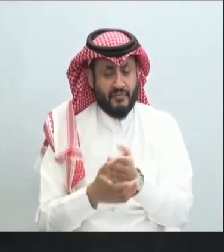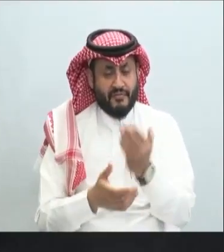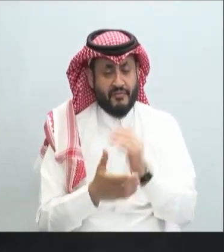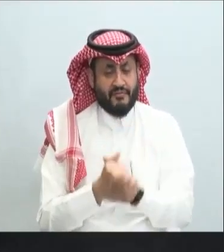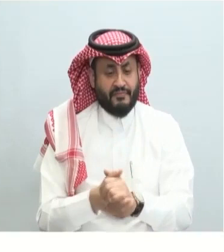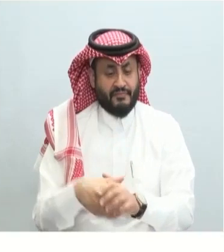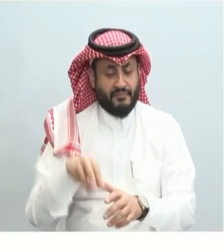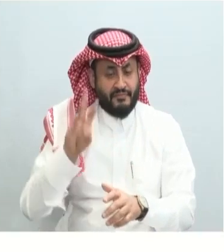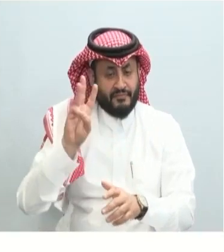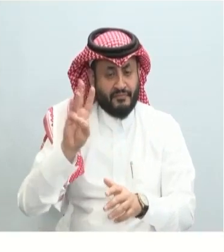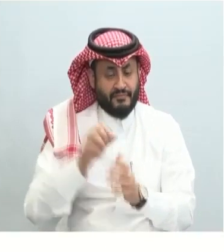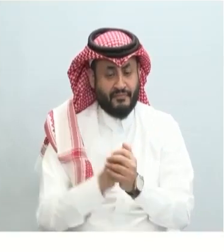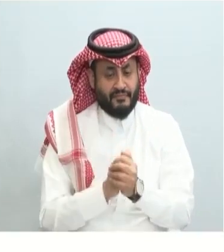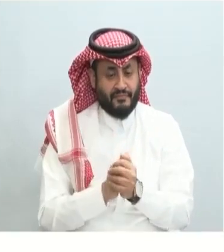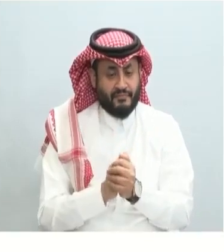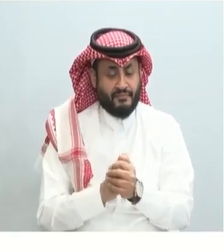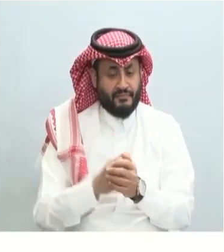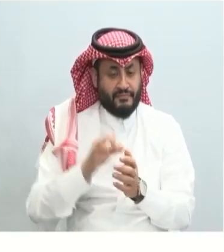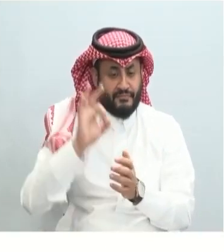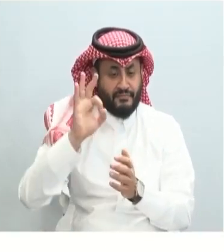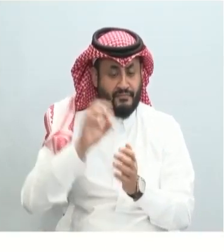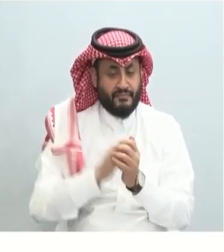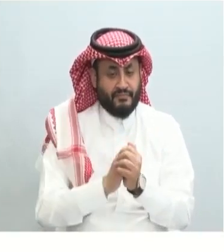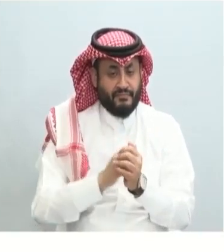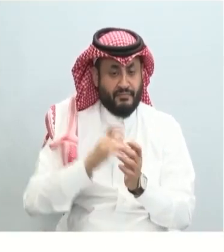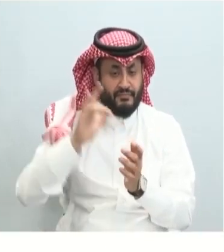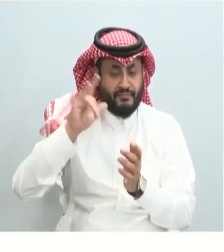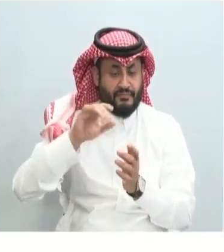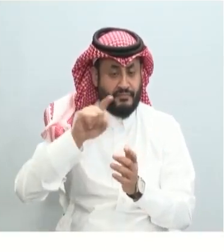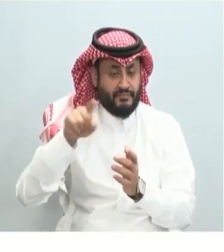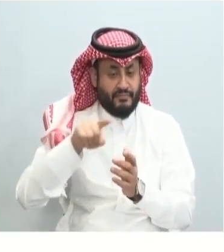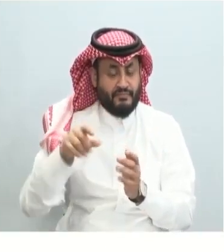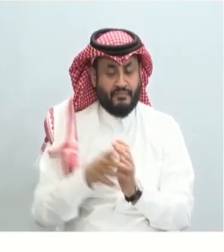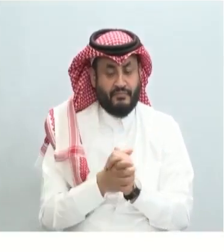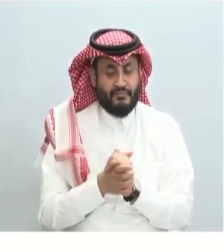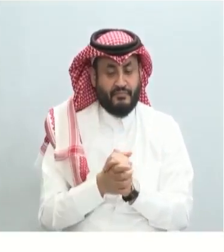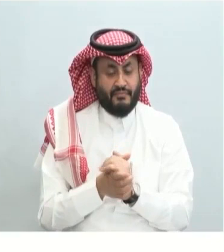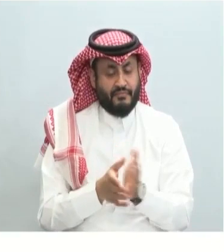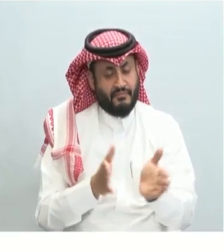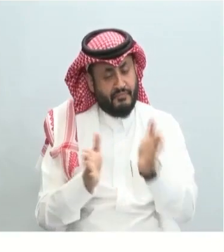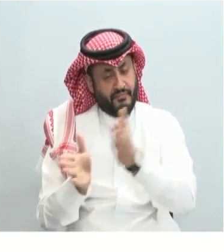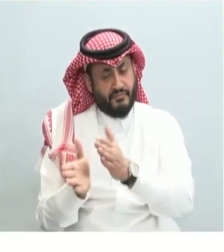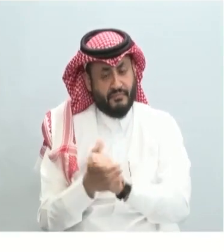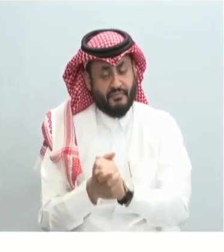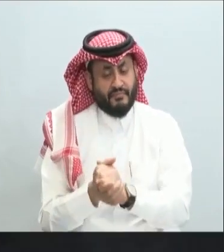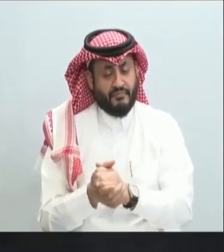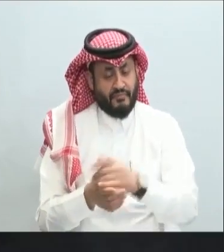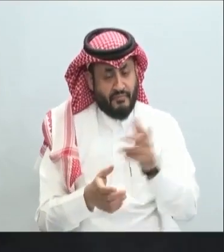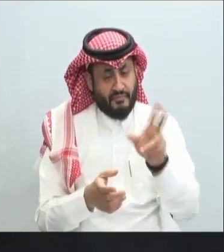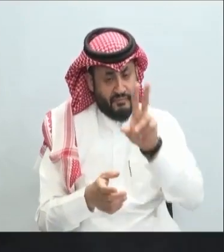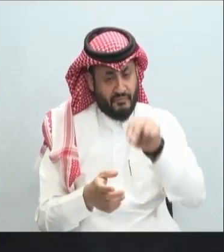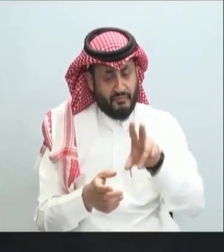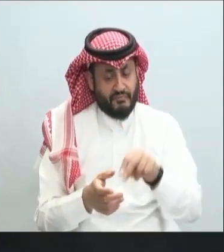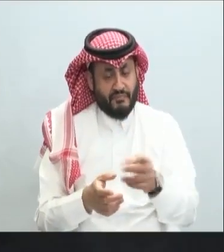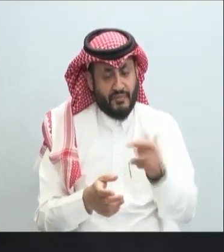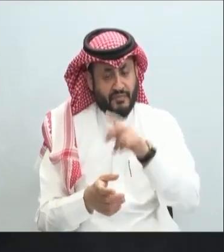is the letter W, X, Y, and Z. And not only this, not only making the sound of